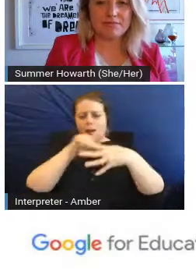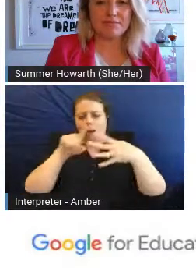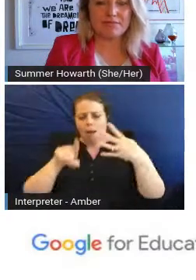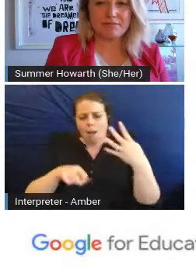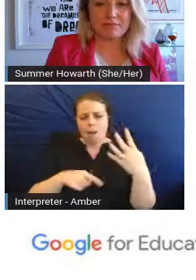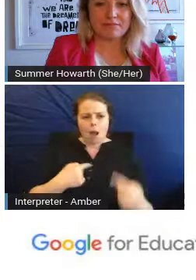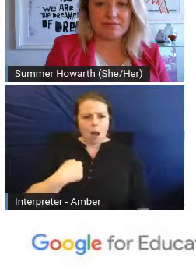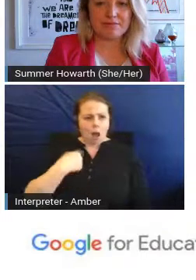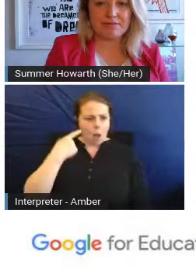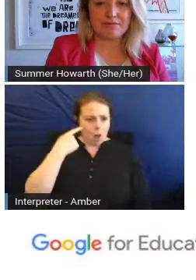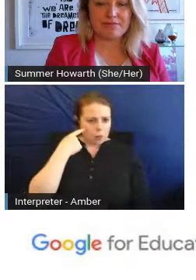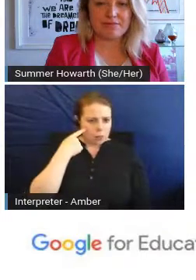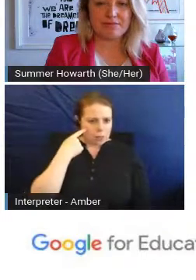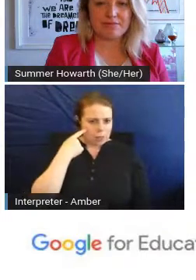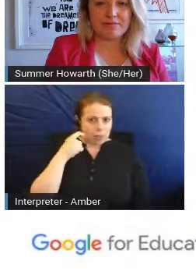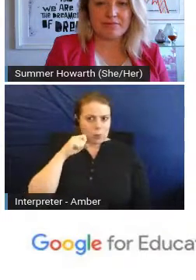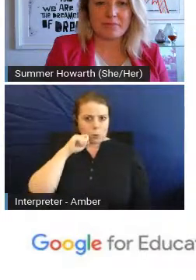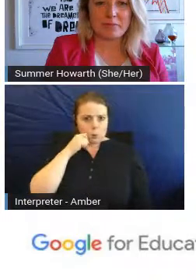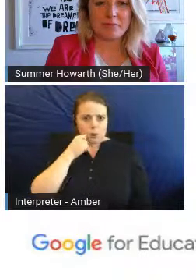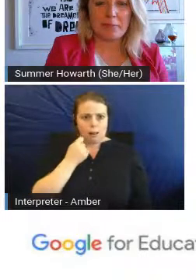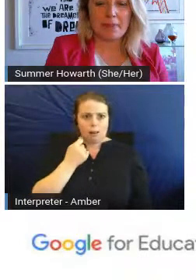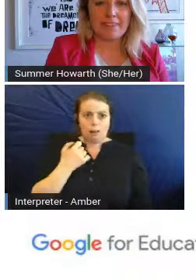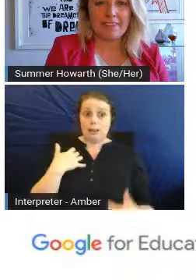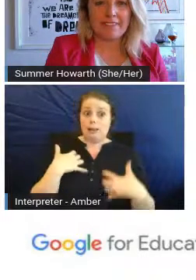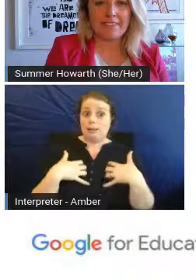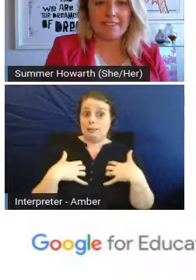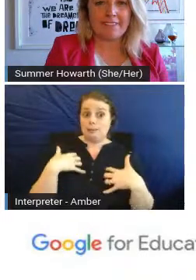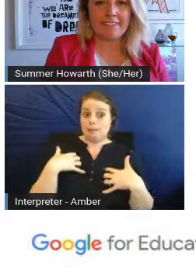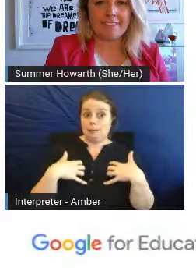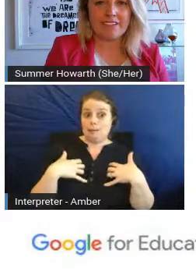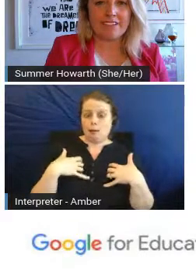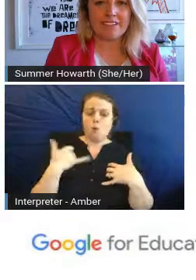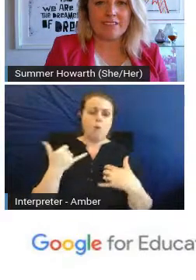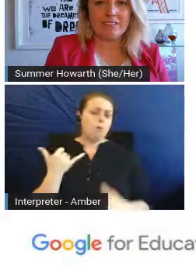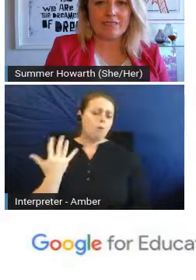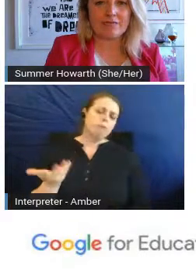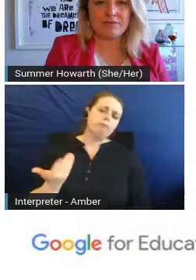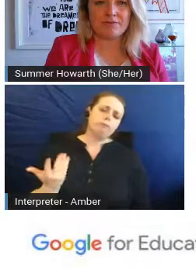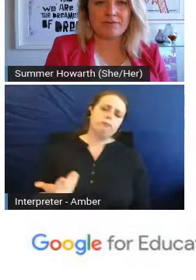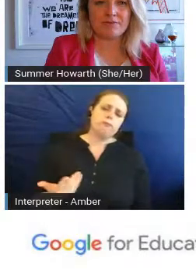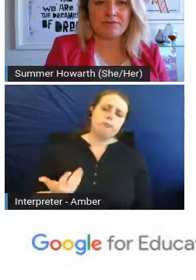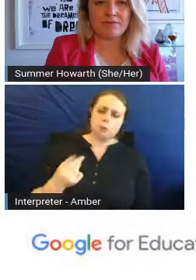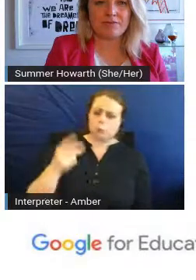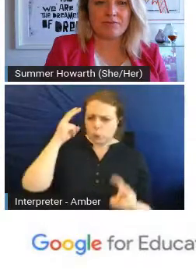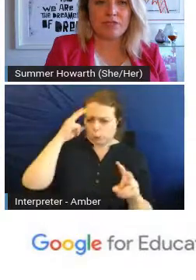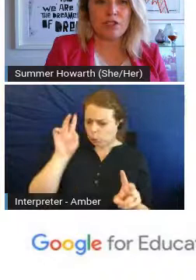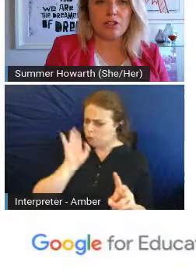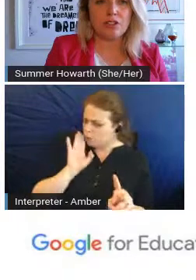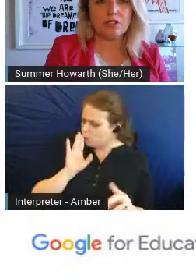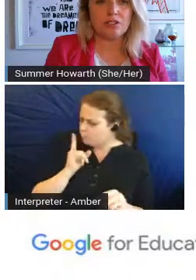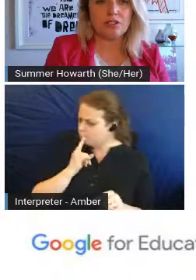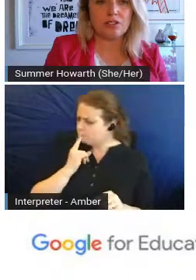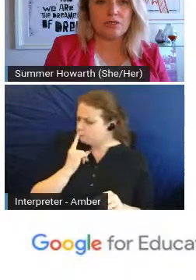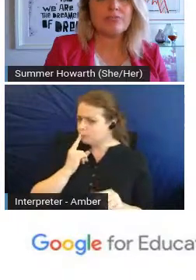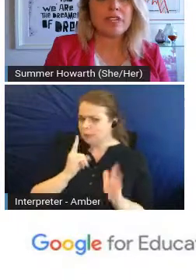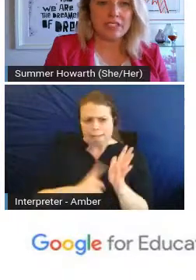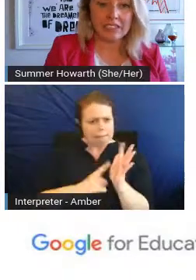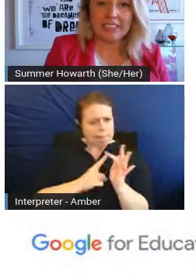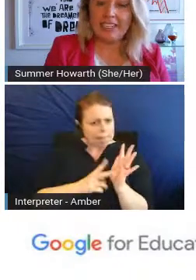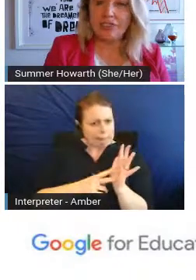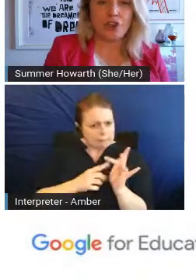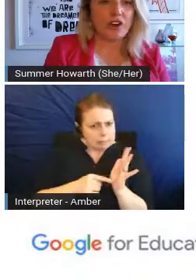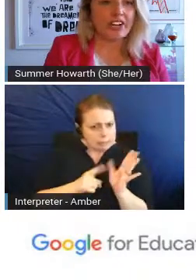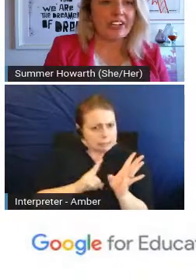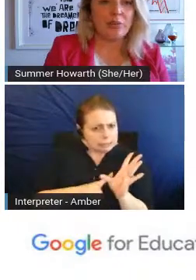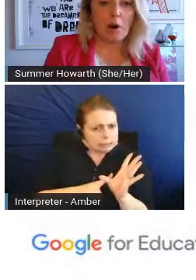think would excite or at least create what were you calling it before? You know, levity, you know, like maybe